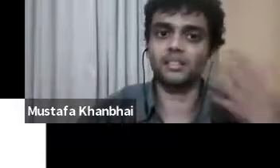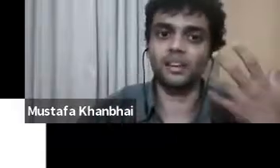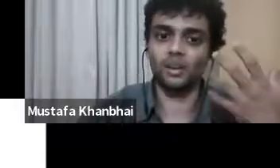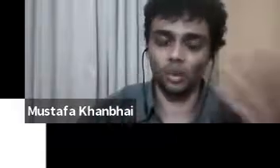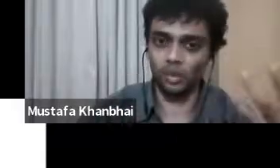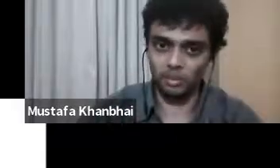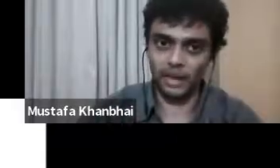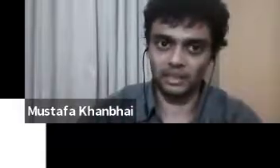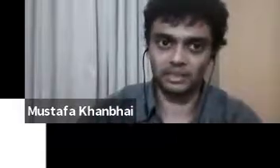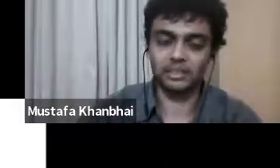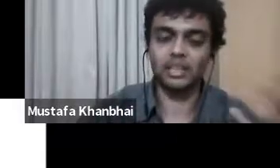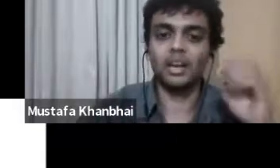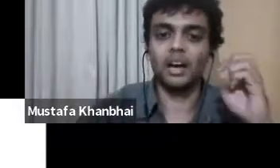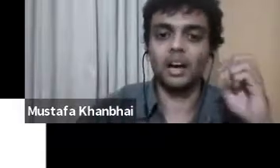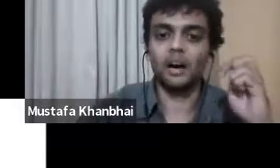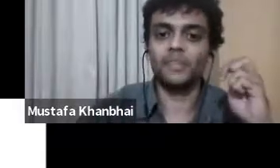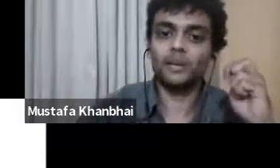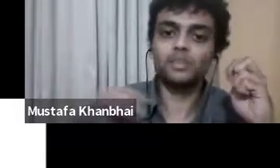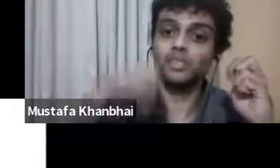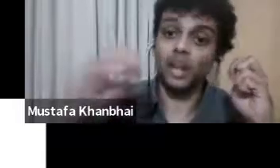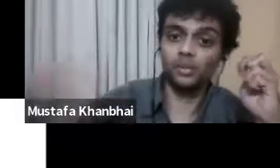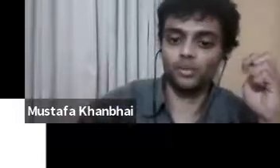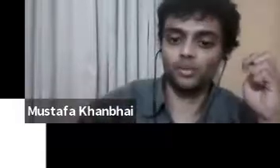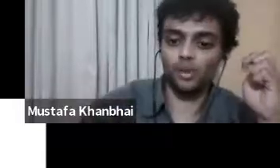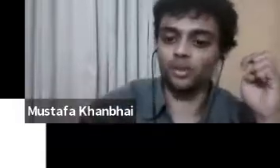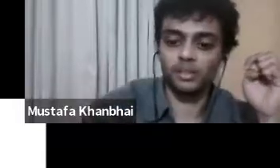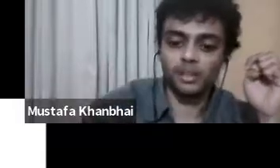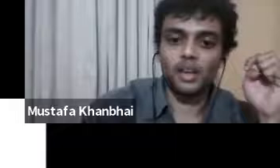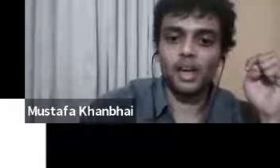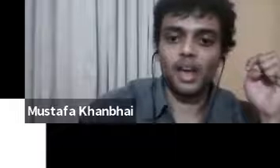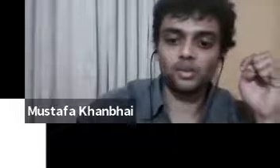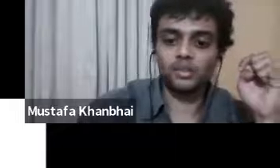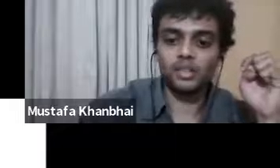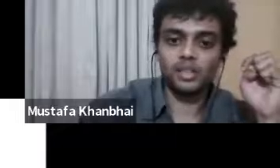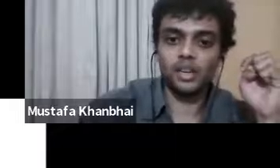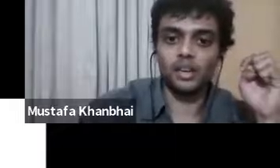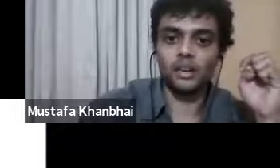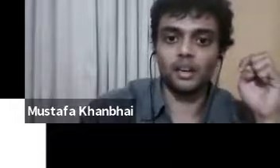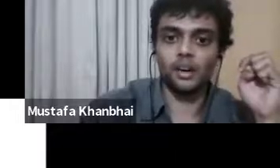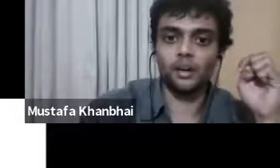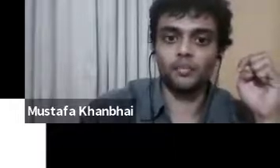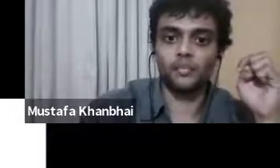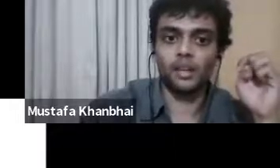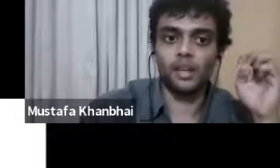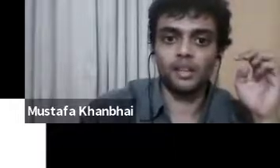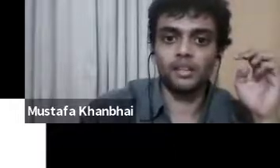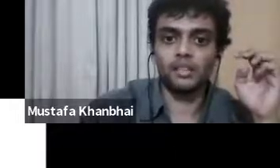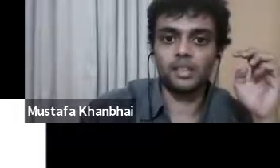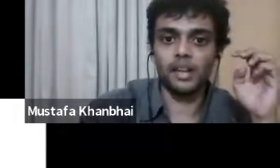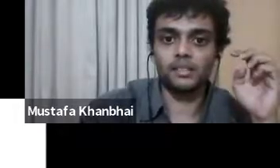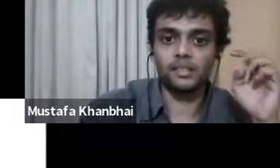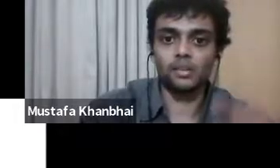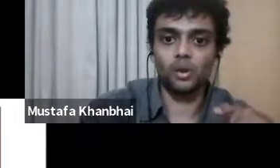racist colonial practice that was done through photography, as you'll see in